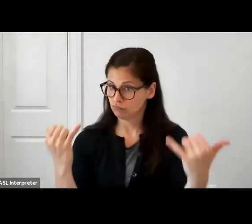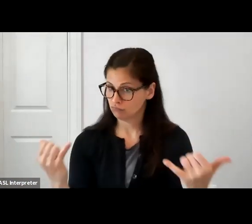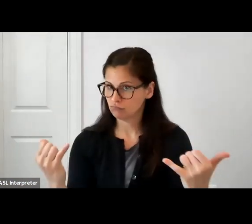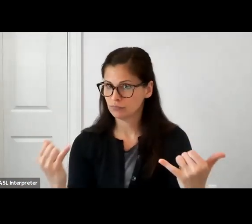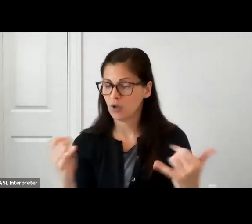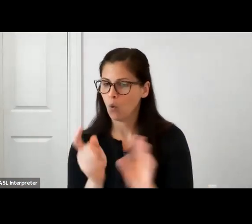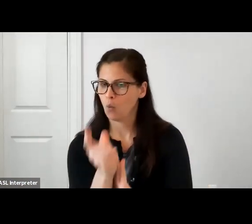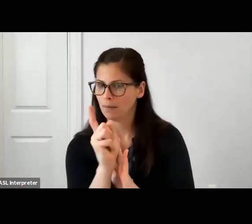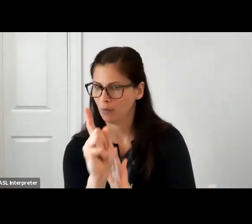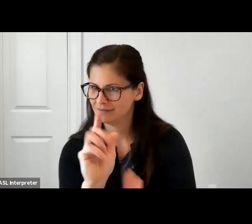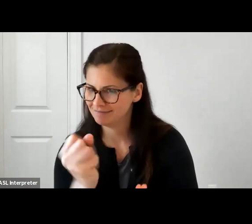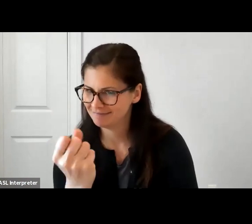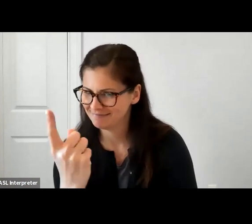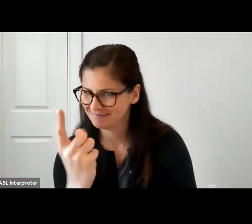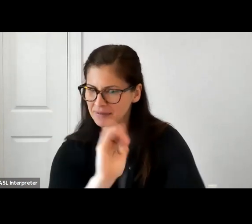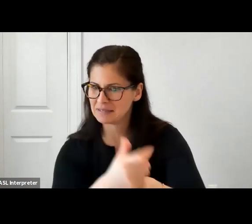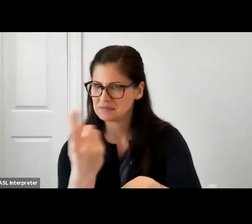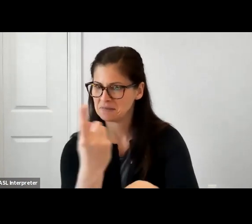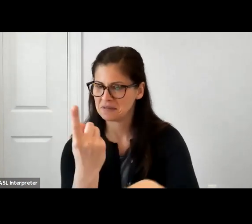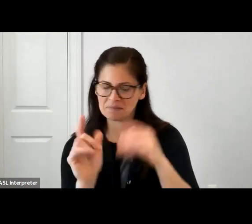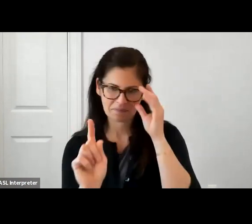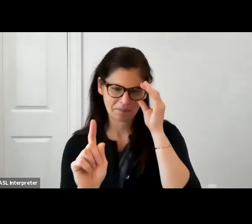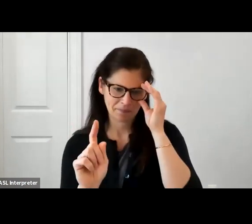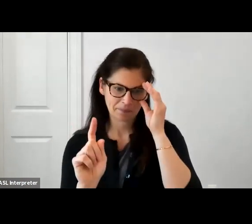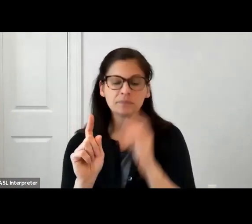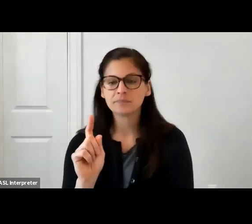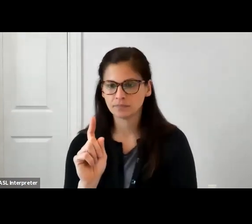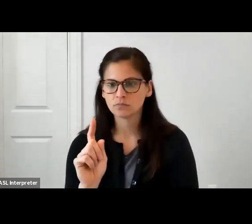hold on one moment, please. Let me set something up real quick.